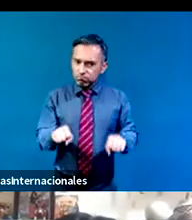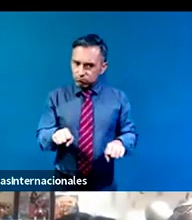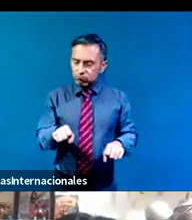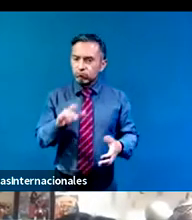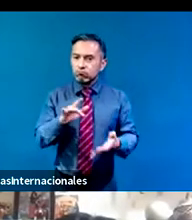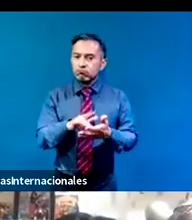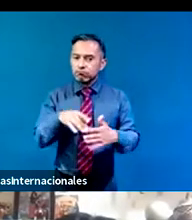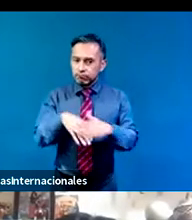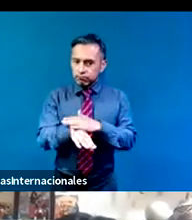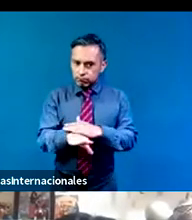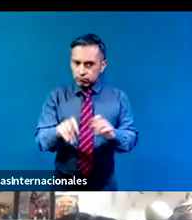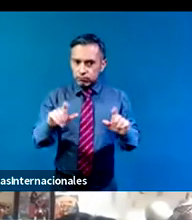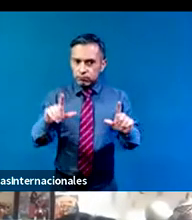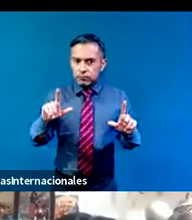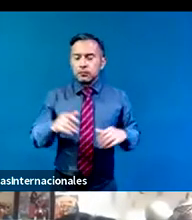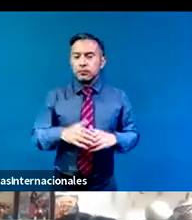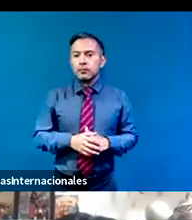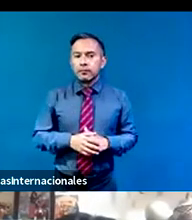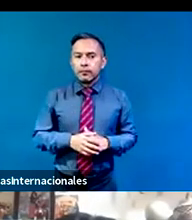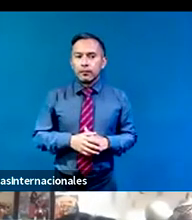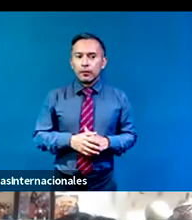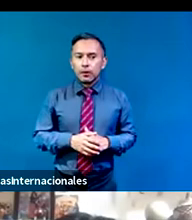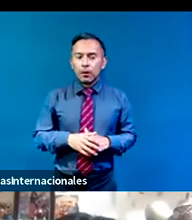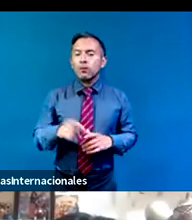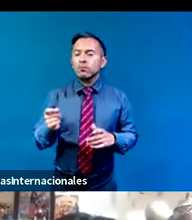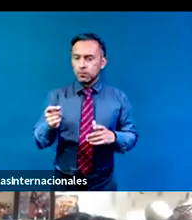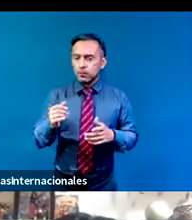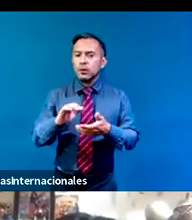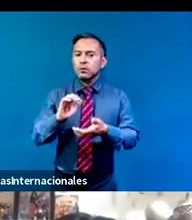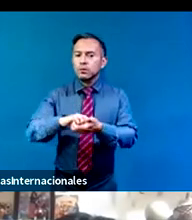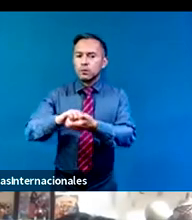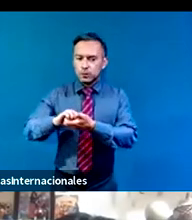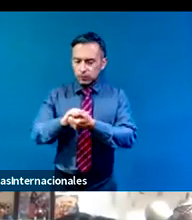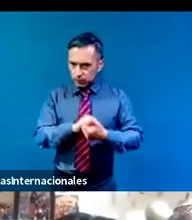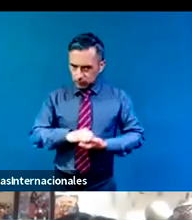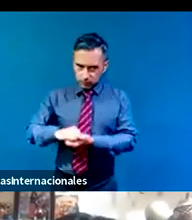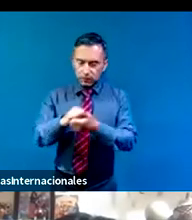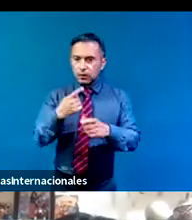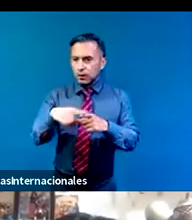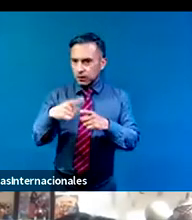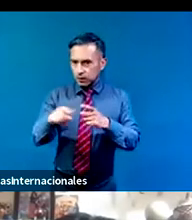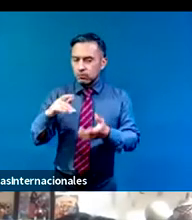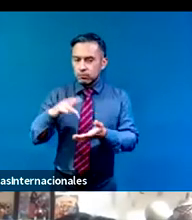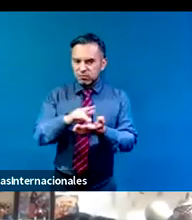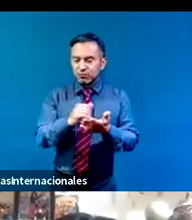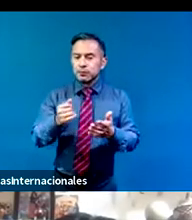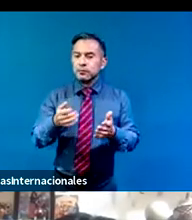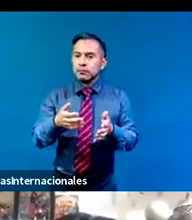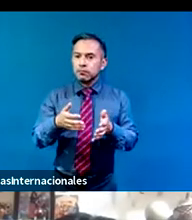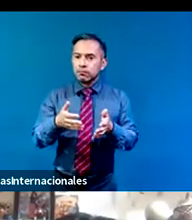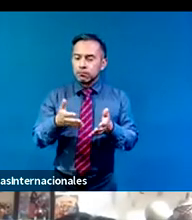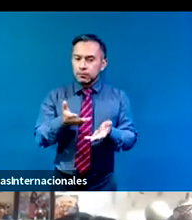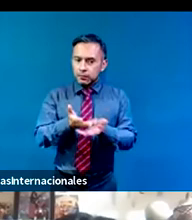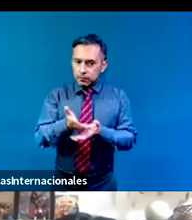further guidance will be provided on advancing your submission to become a commitment maker,